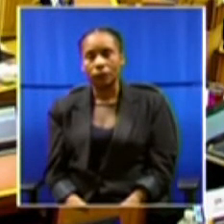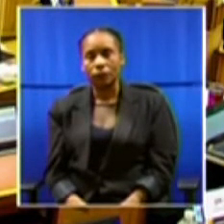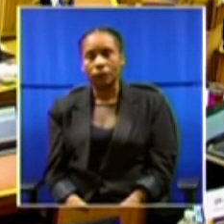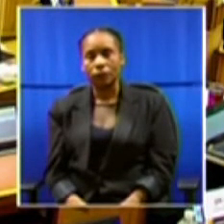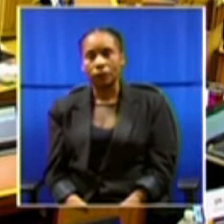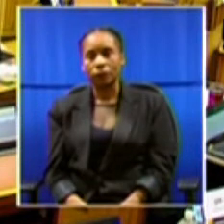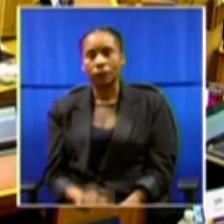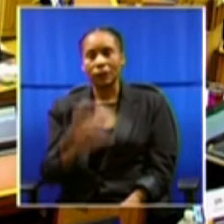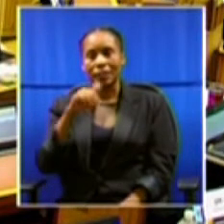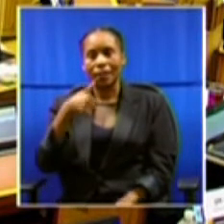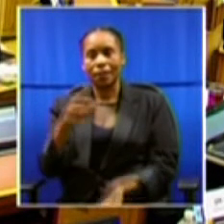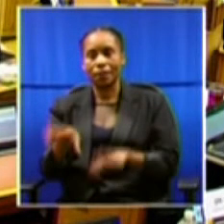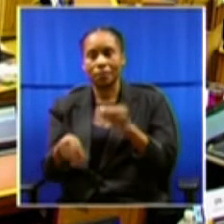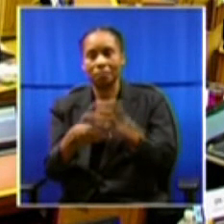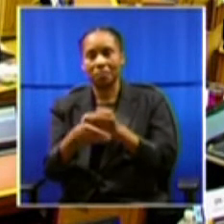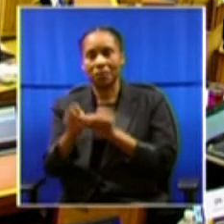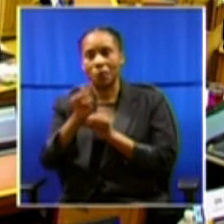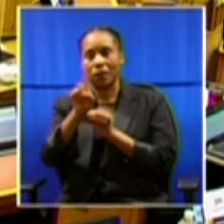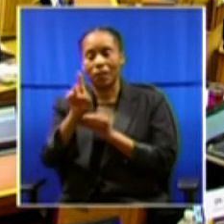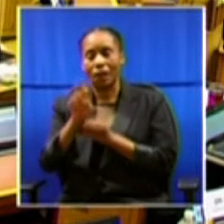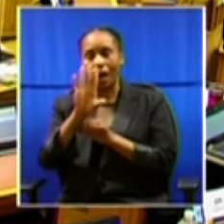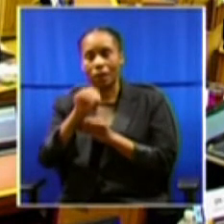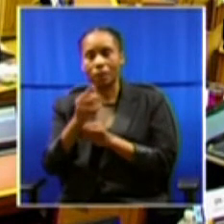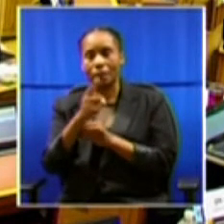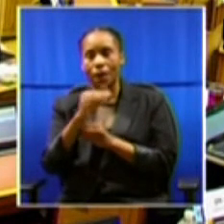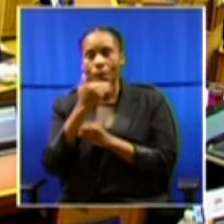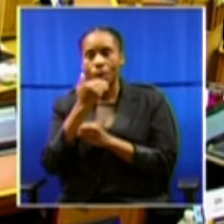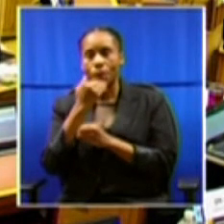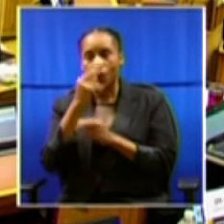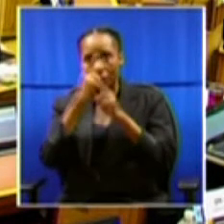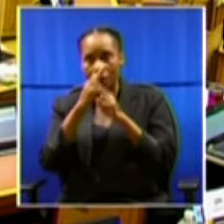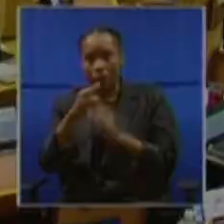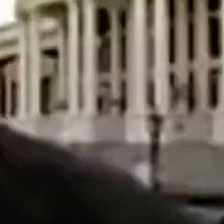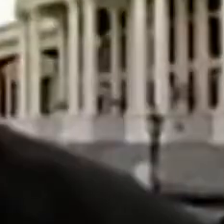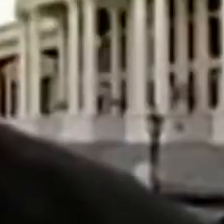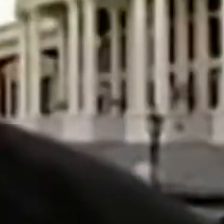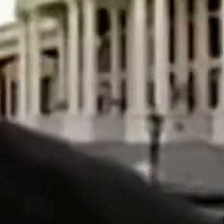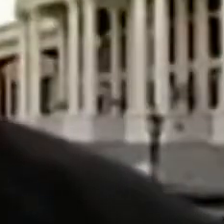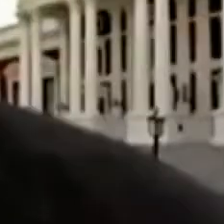The next supplementary question is asked by Honorable Mola.